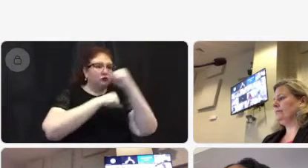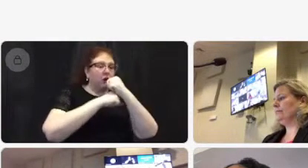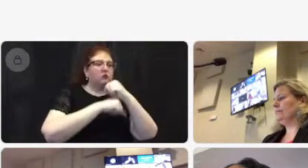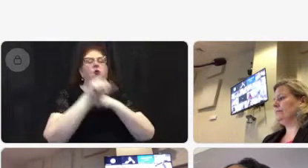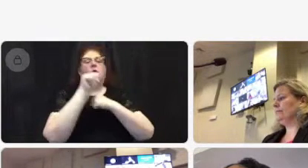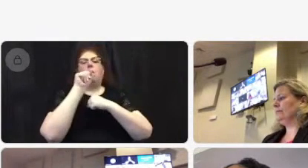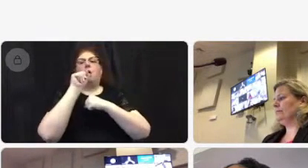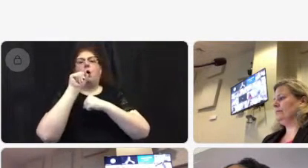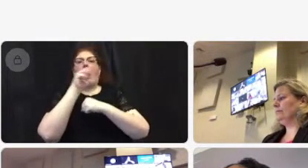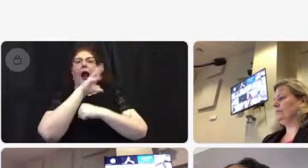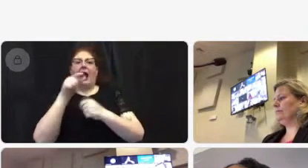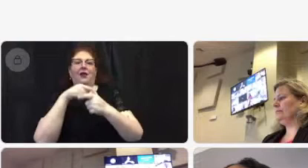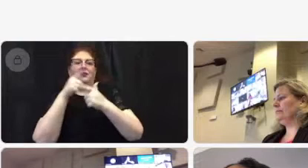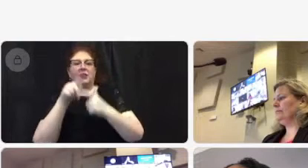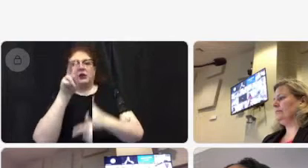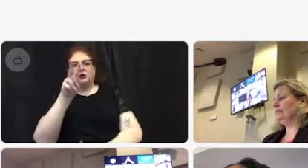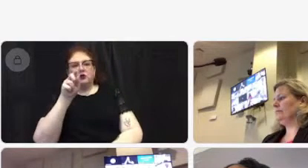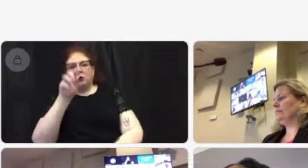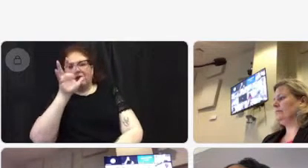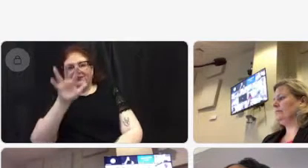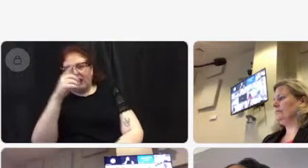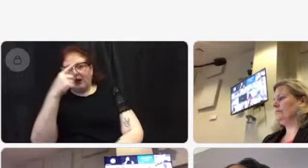question.